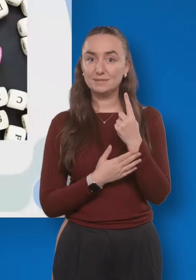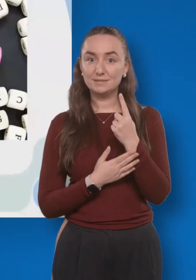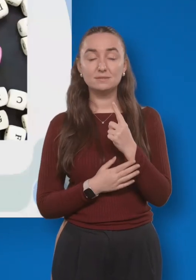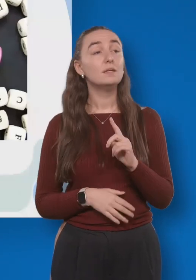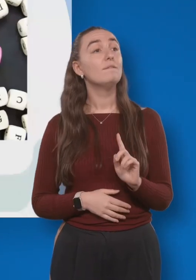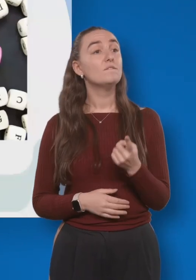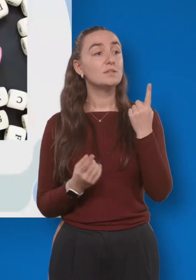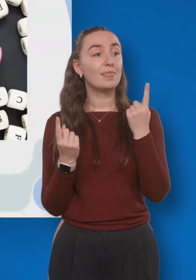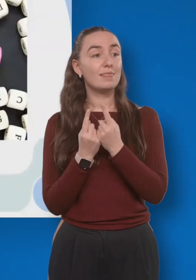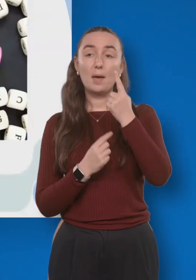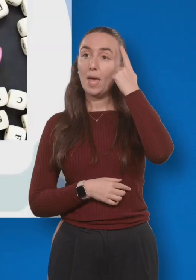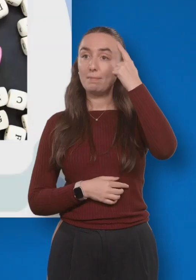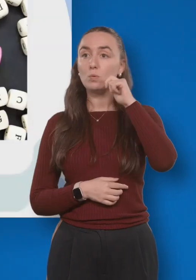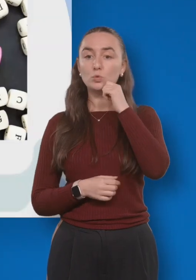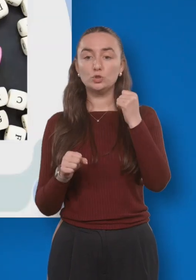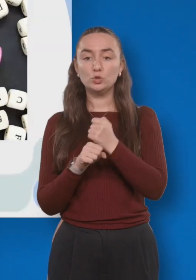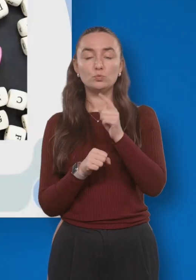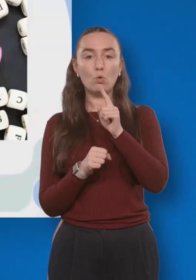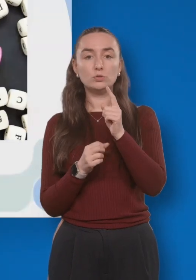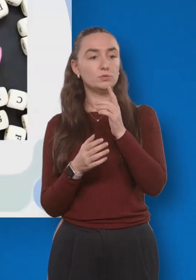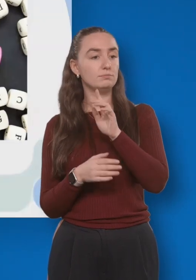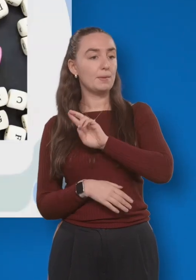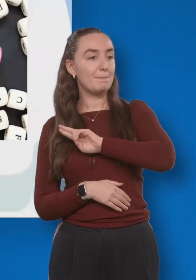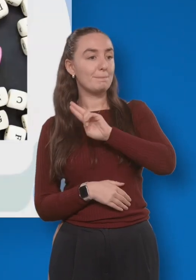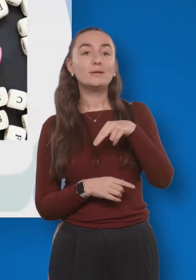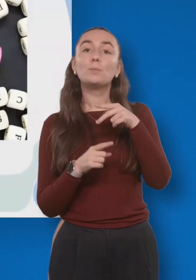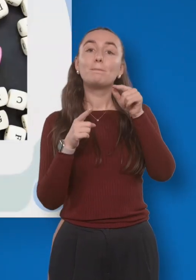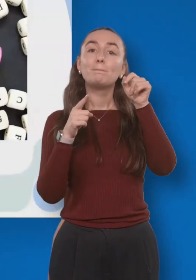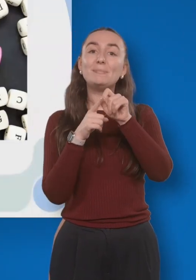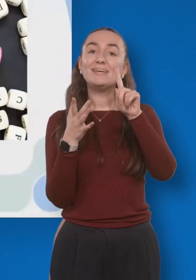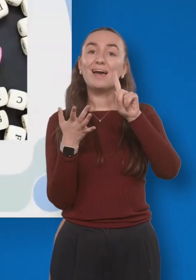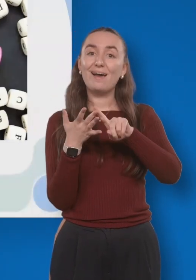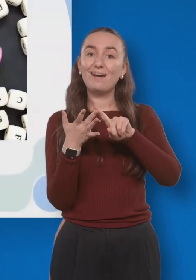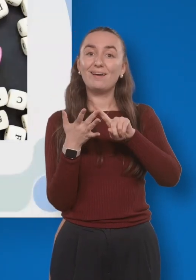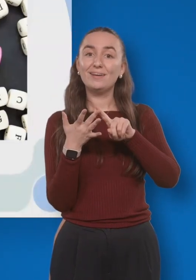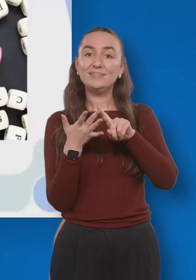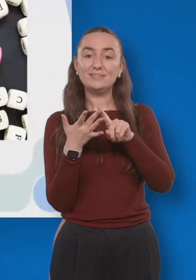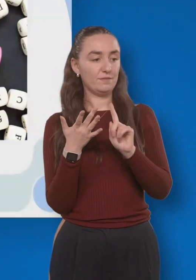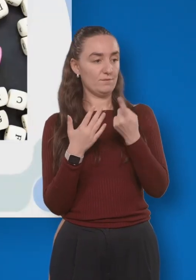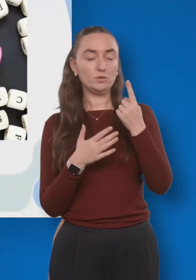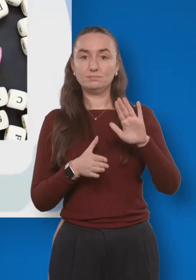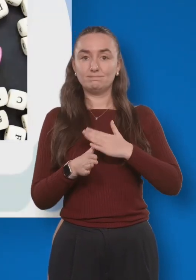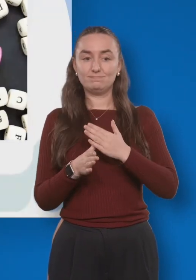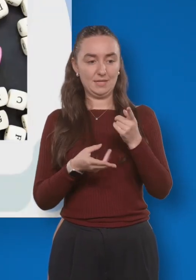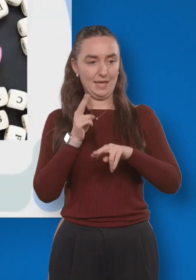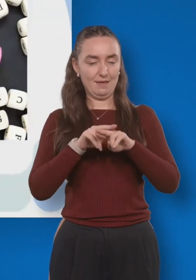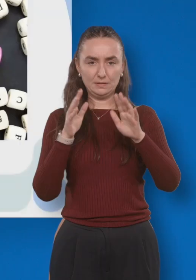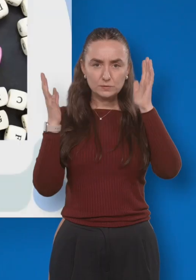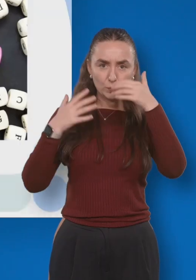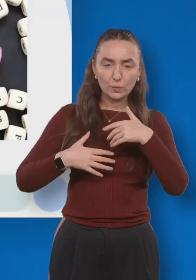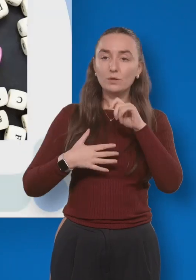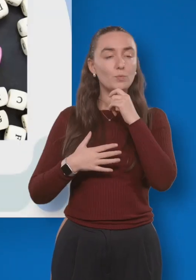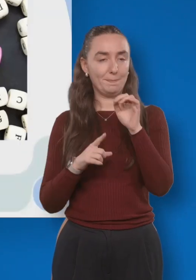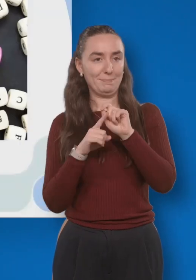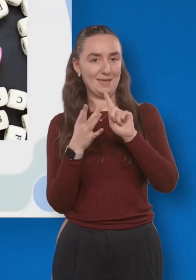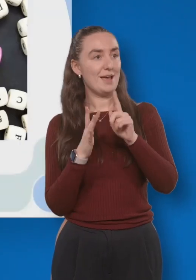the first thing I would do would be to go to the PI, Kate Sang, in the first instance, if I had any concerns. But then we would take it to the team